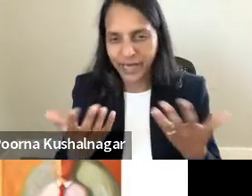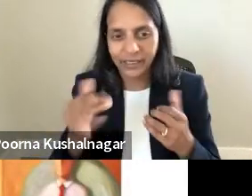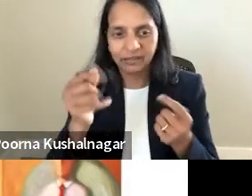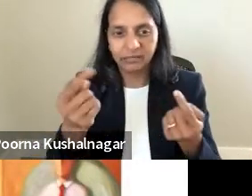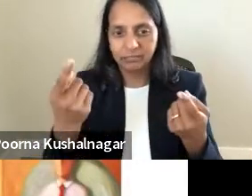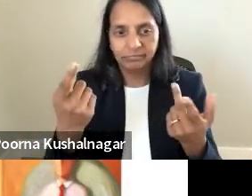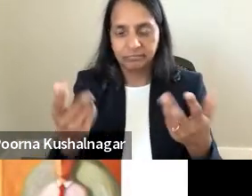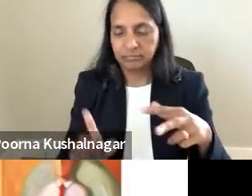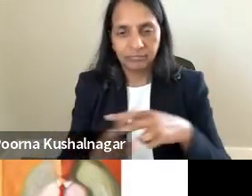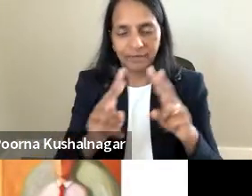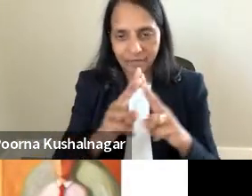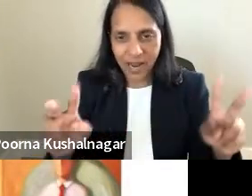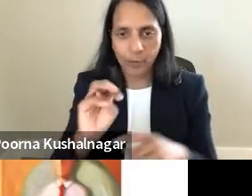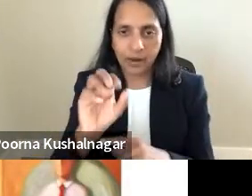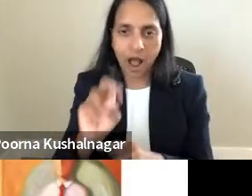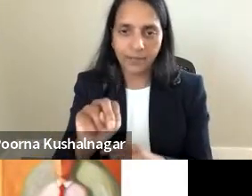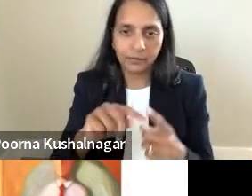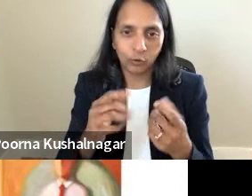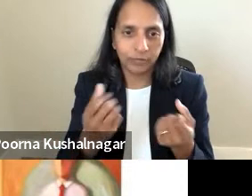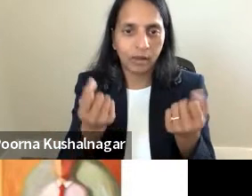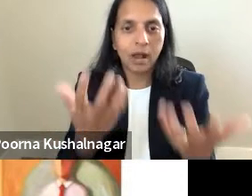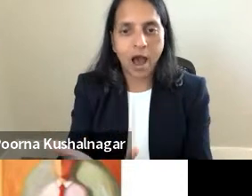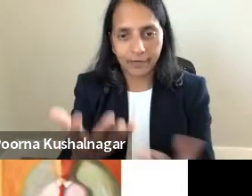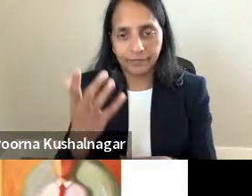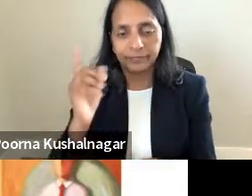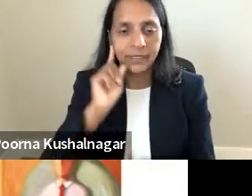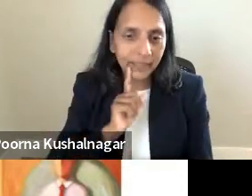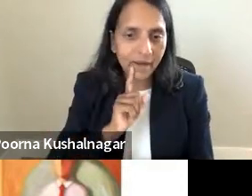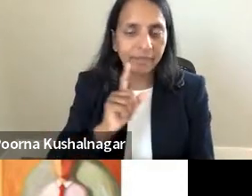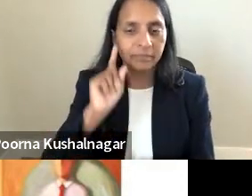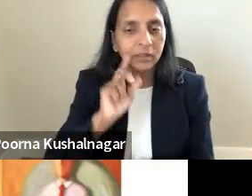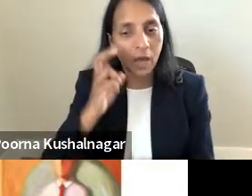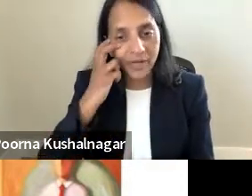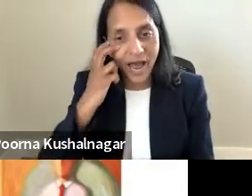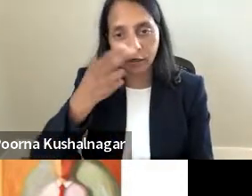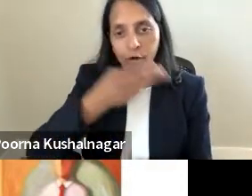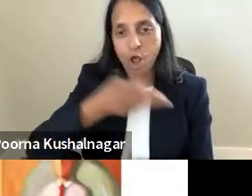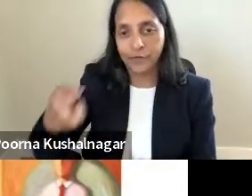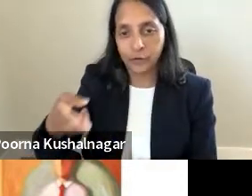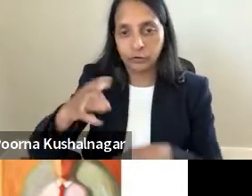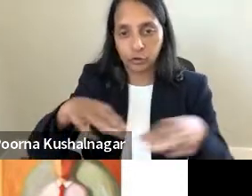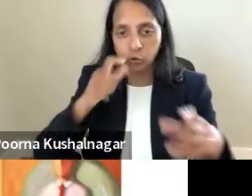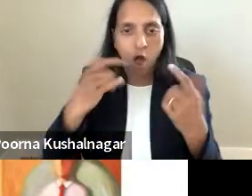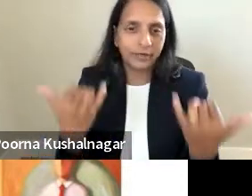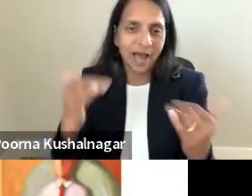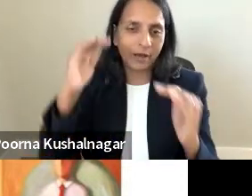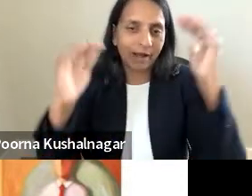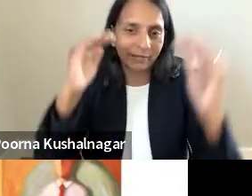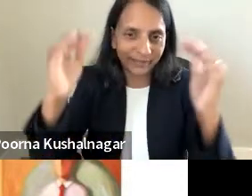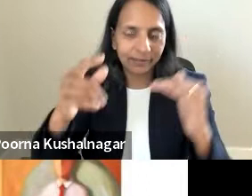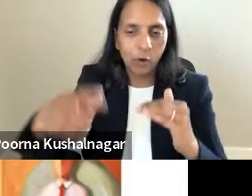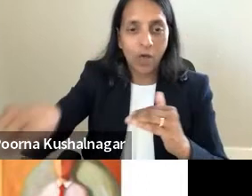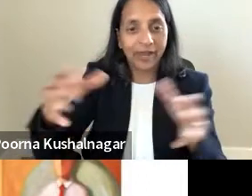"Are you real?" These are real quotes. These are common experiences that deaf, blind, and hard of